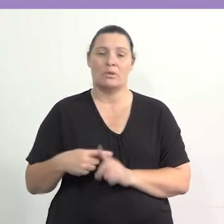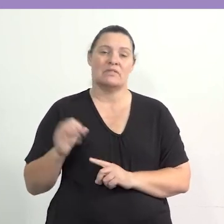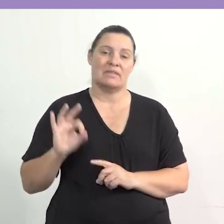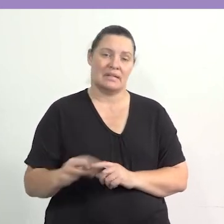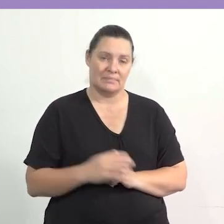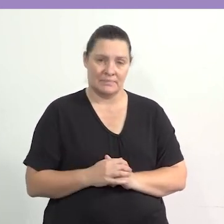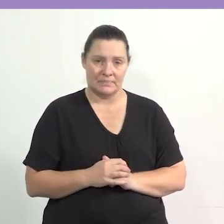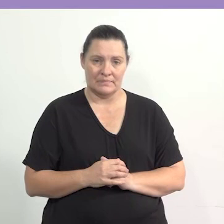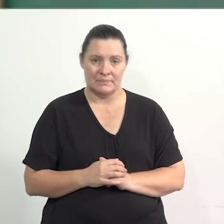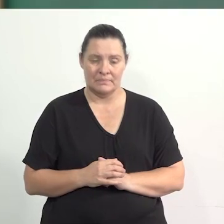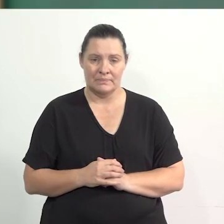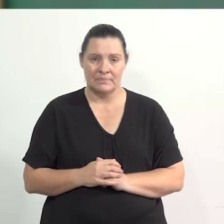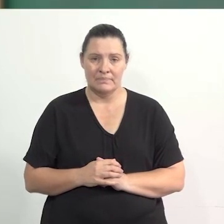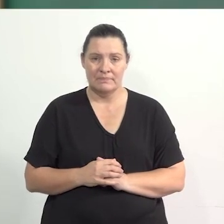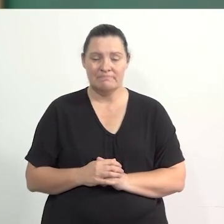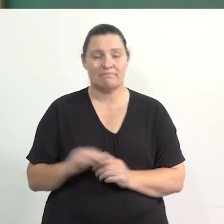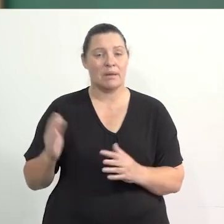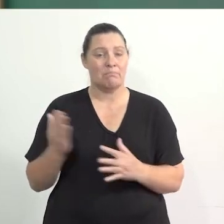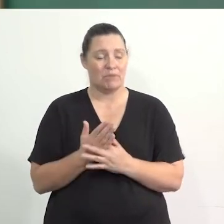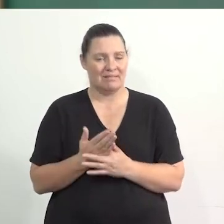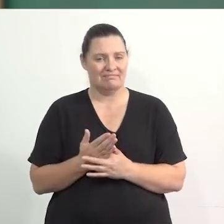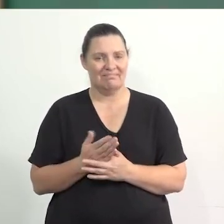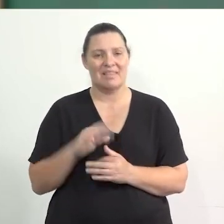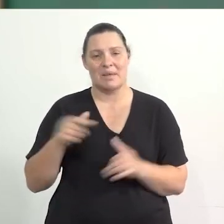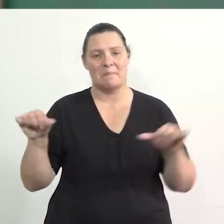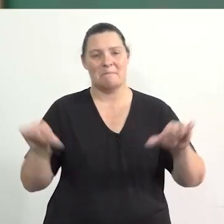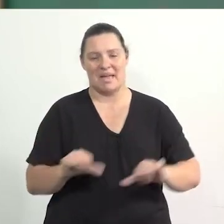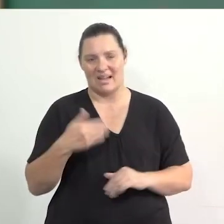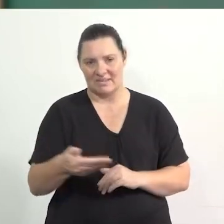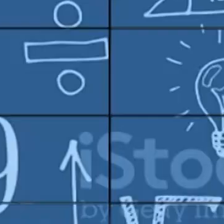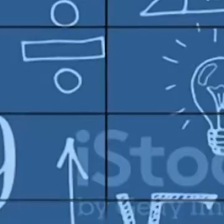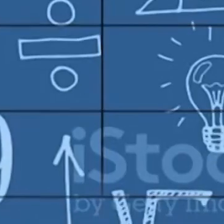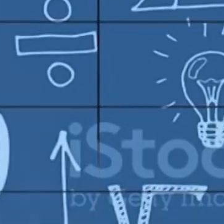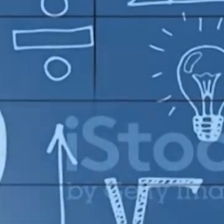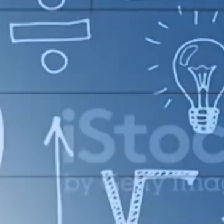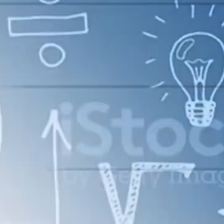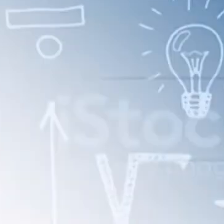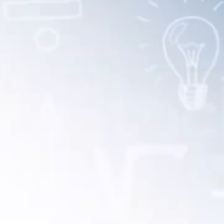a positive 3. Let's quickly go to an ad break and then we'll see you just now.